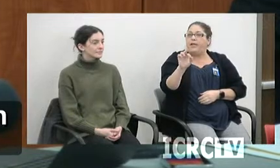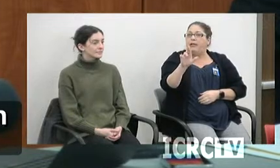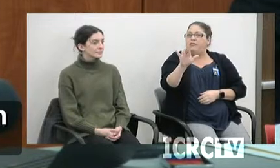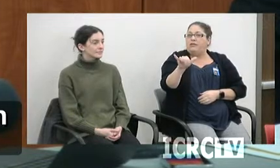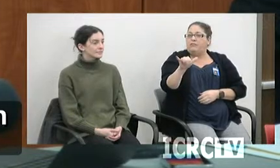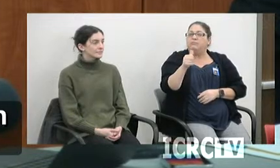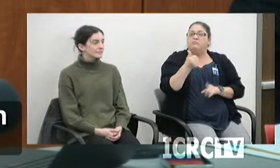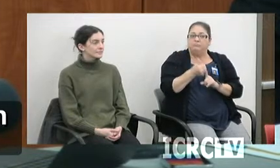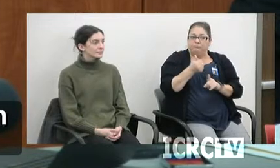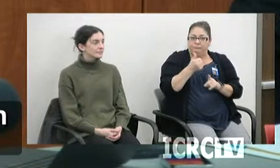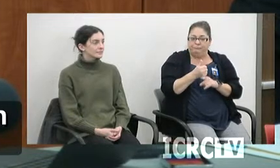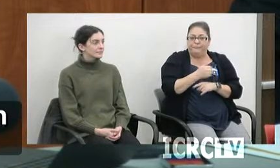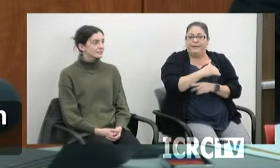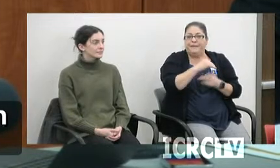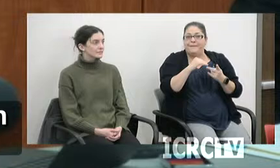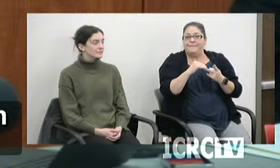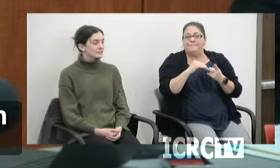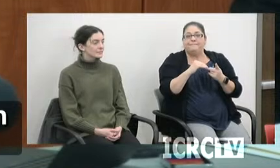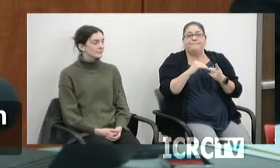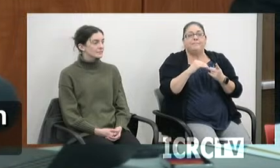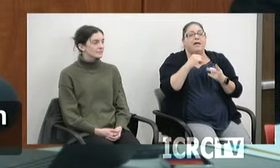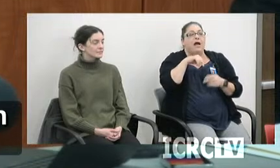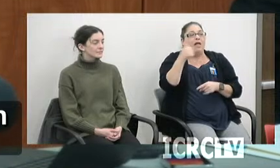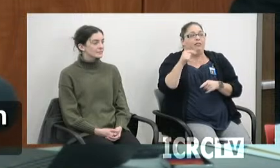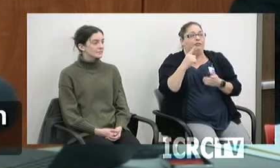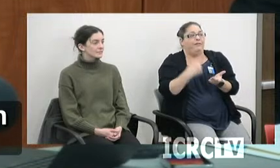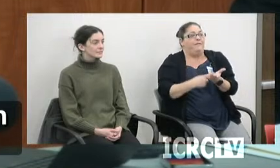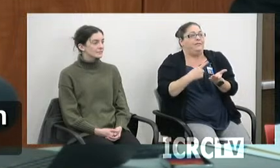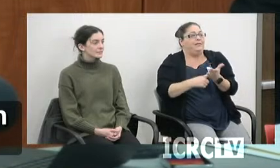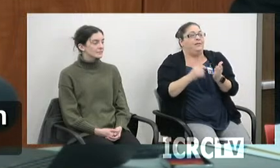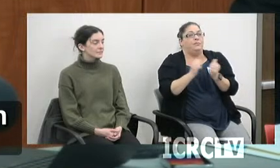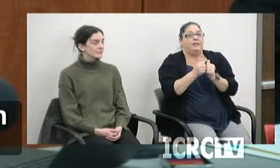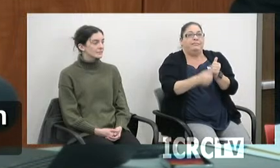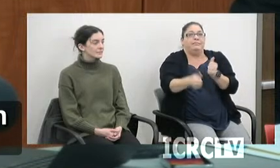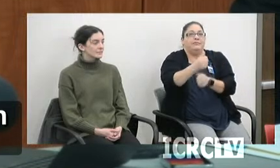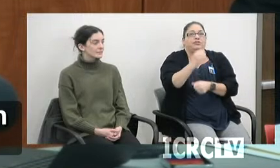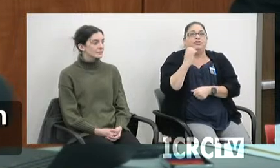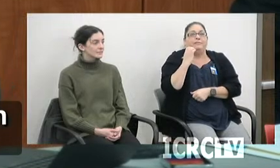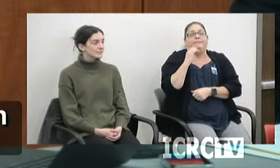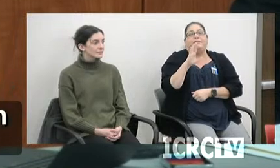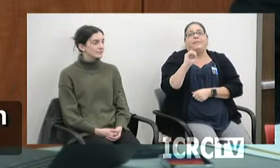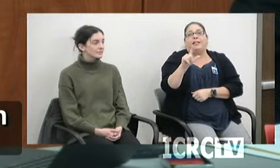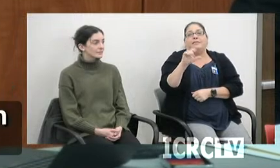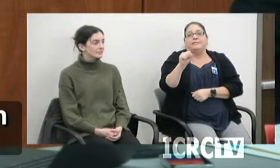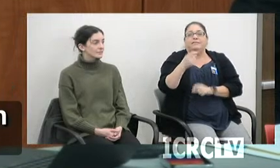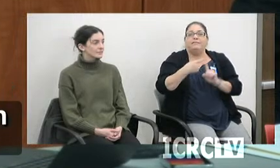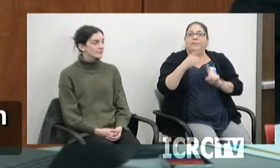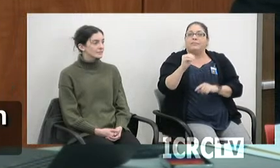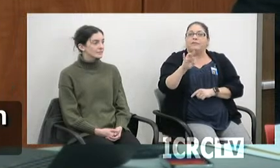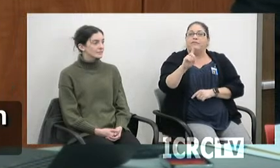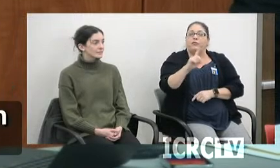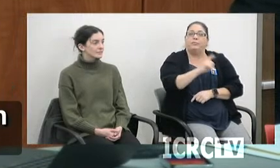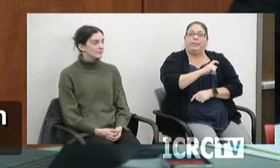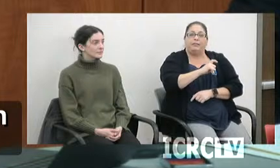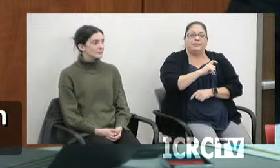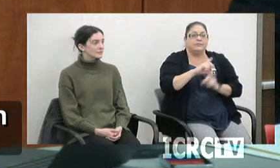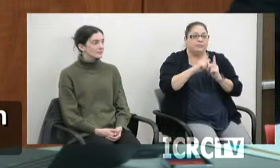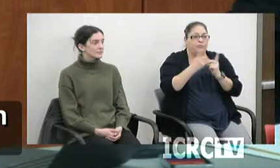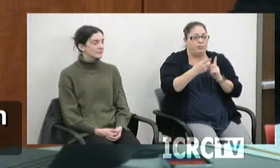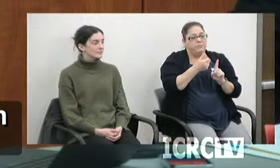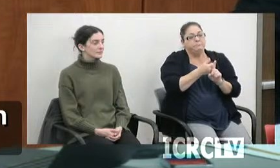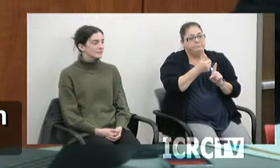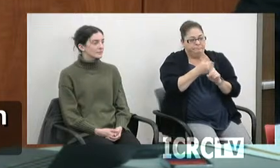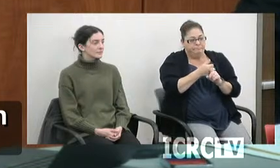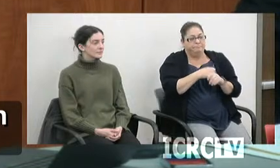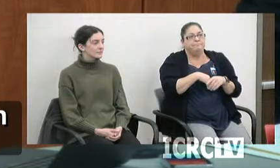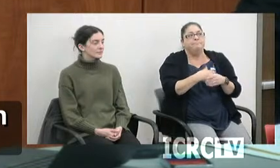And also had a conversation with Chief Mills of the Milford Police Department. Their